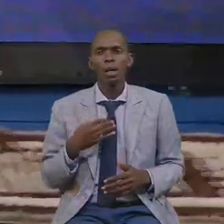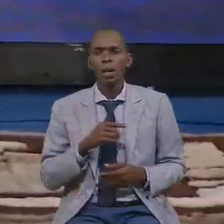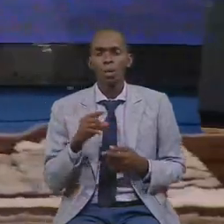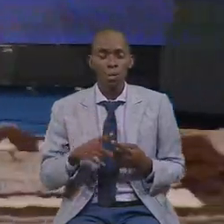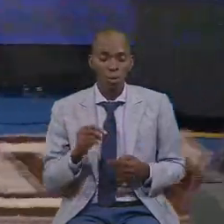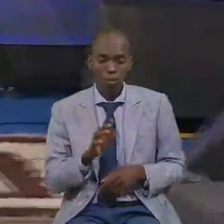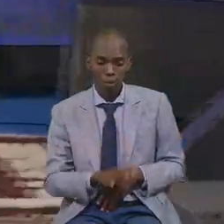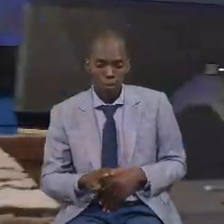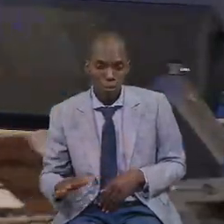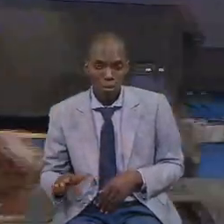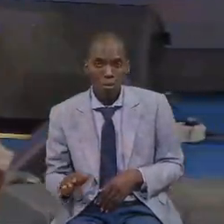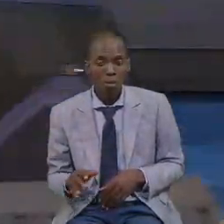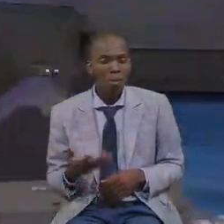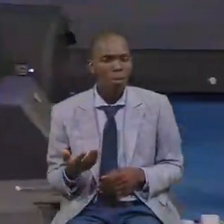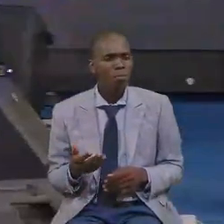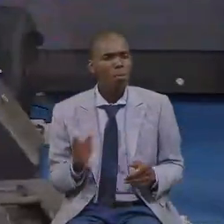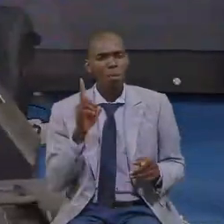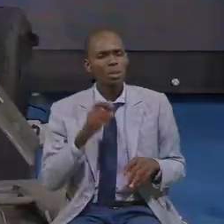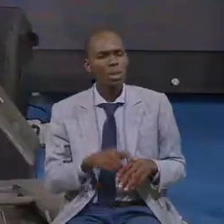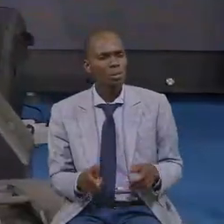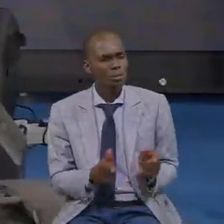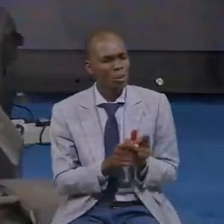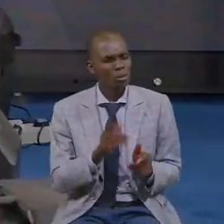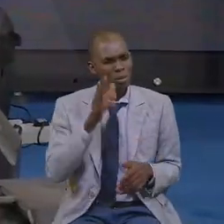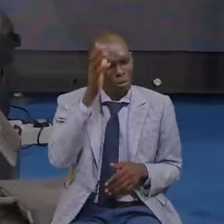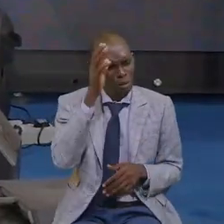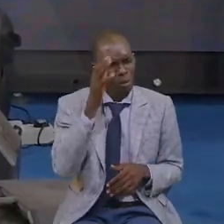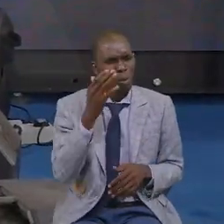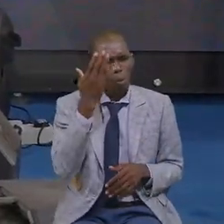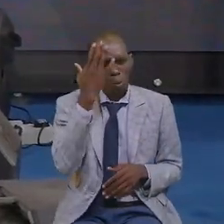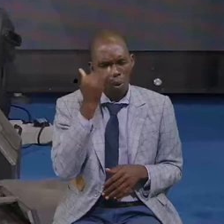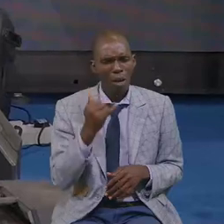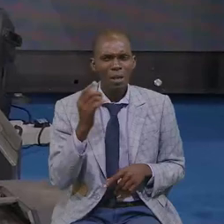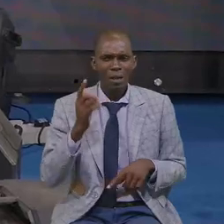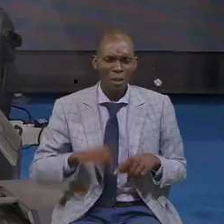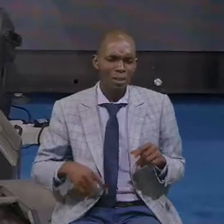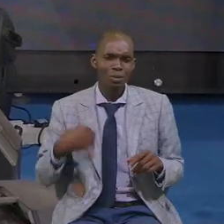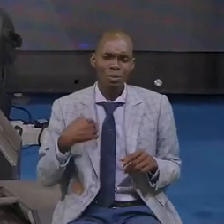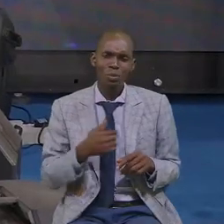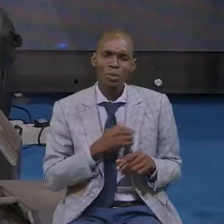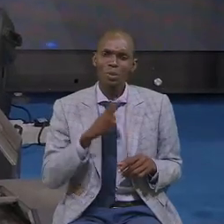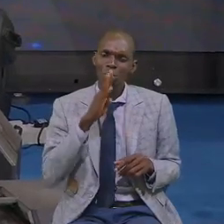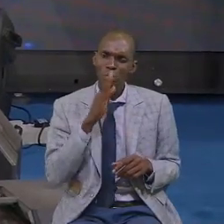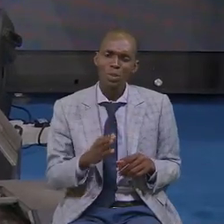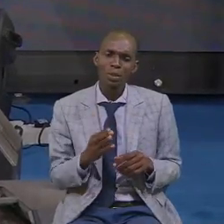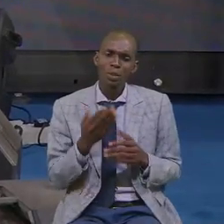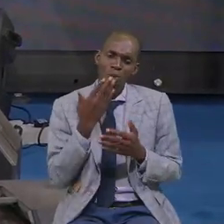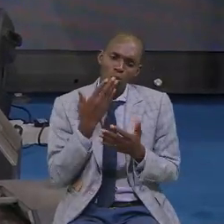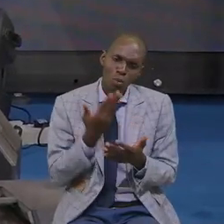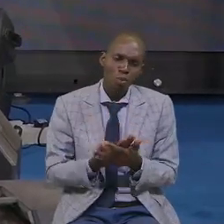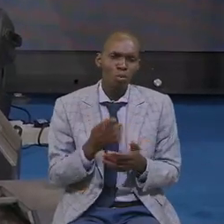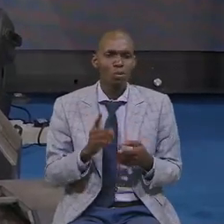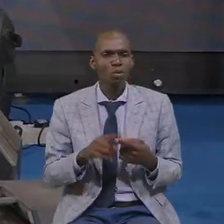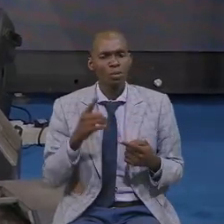children came and said, Daddy, why don't we be nice to him? He will not